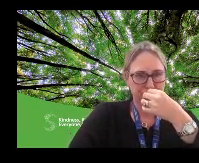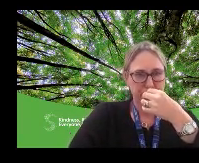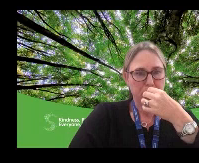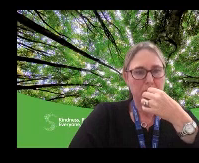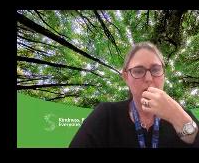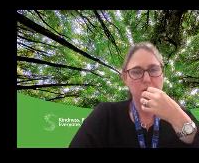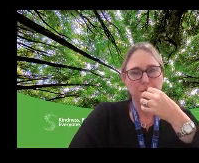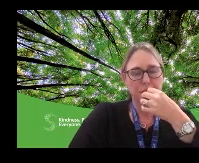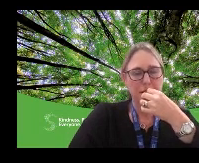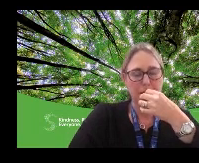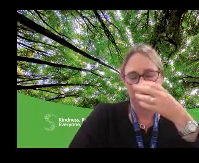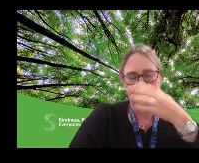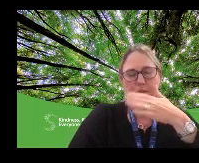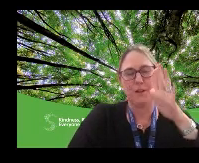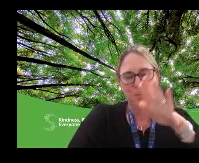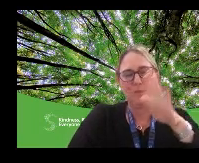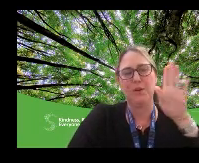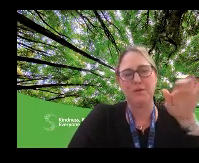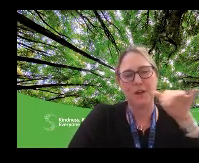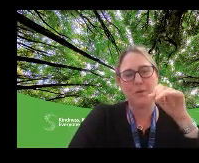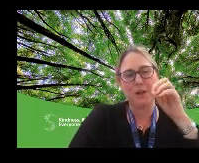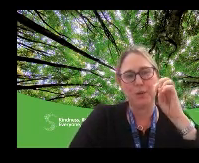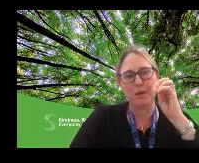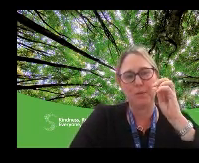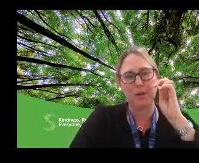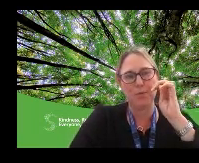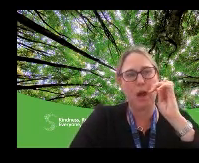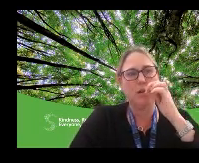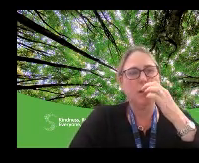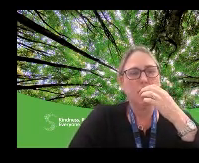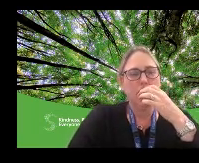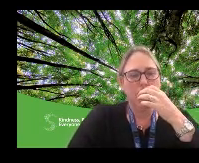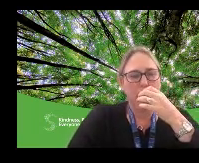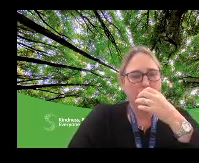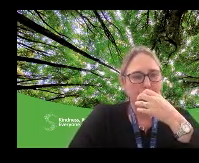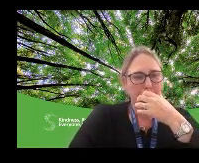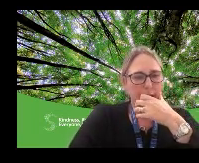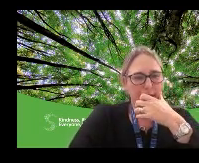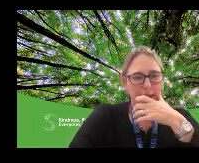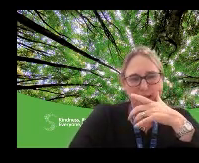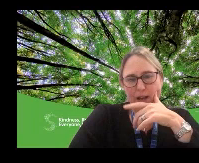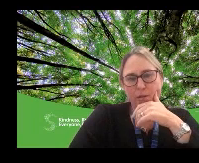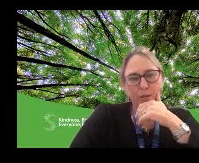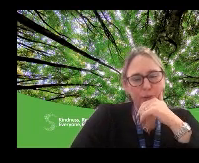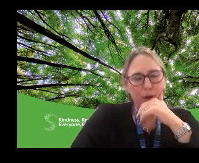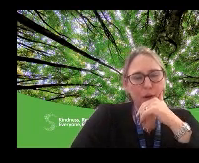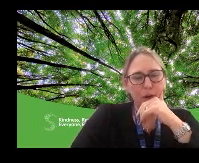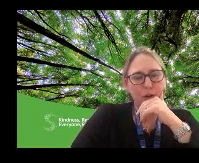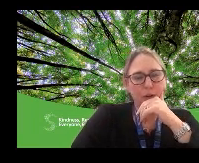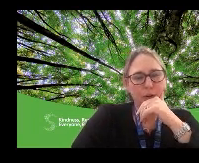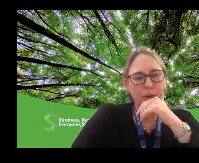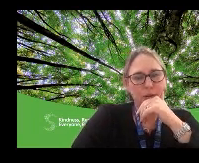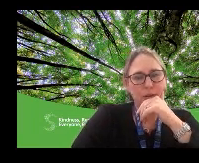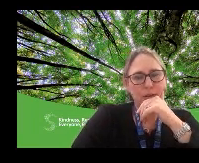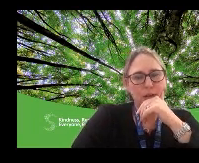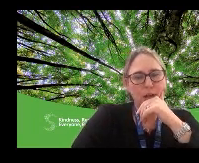of those young people, those people that have dealt with the young people as well, and then in health as